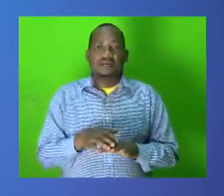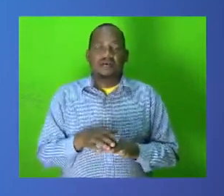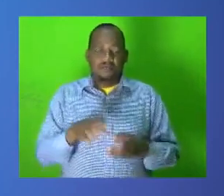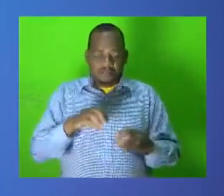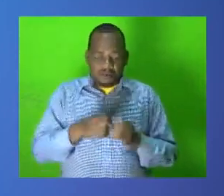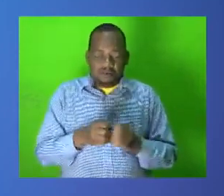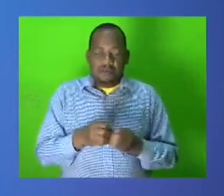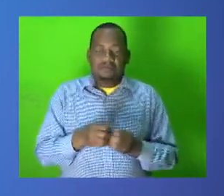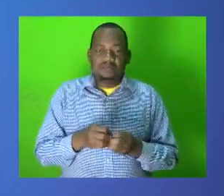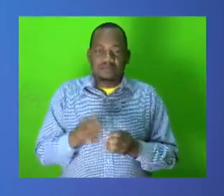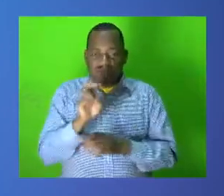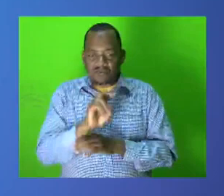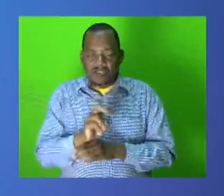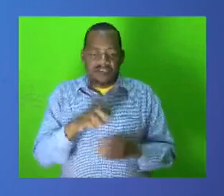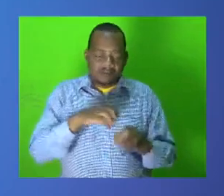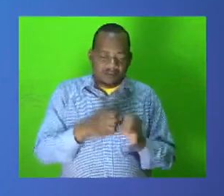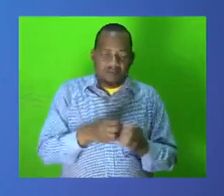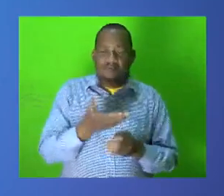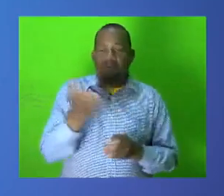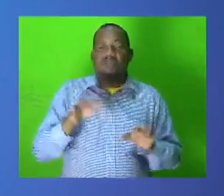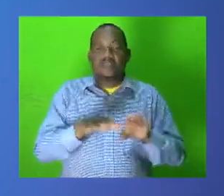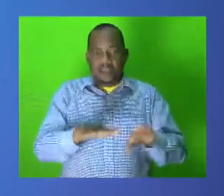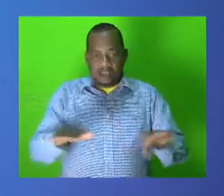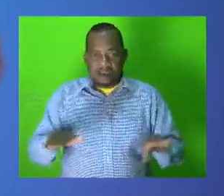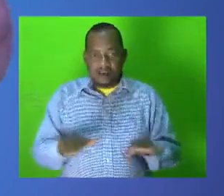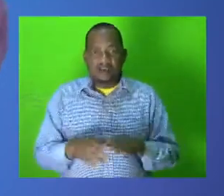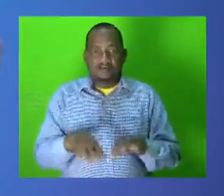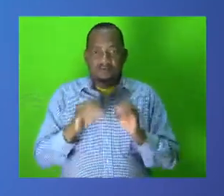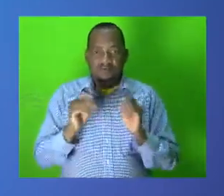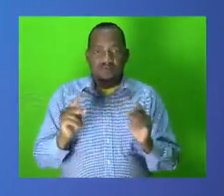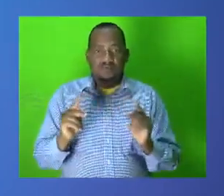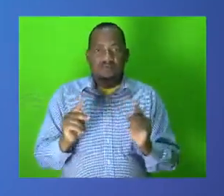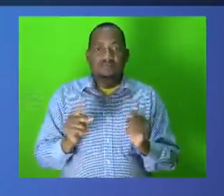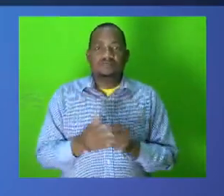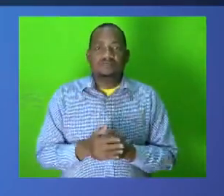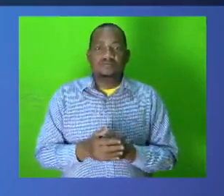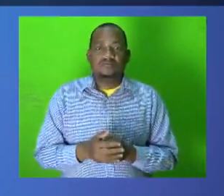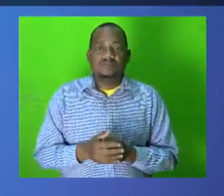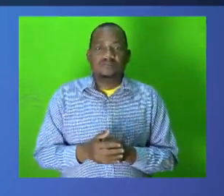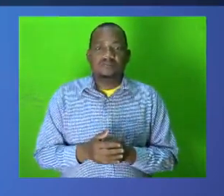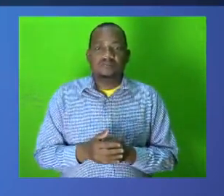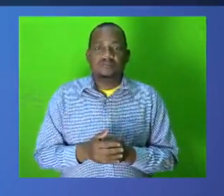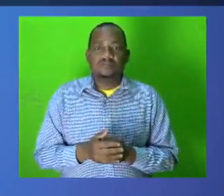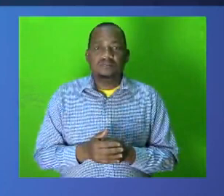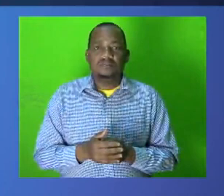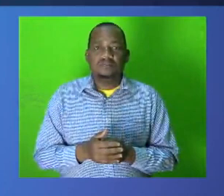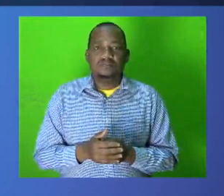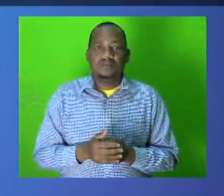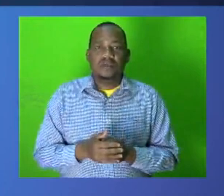my dear viewer and the students, the main purpose of